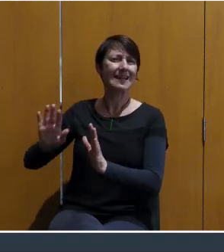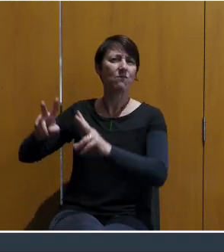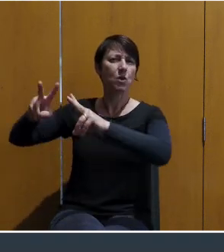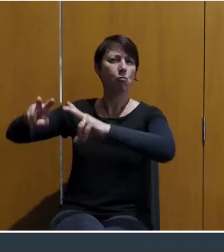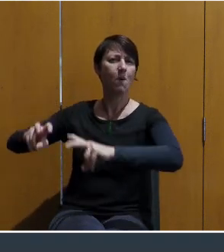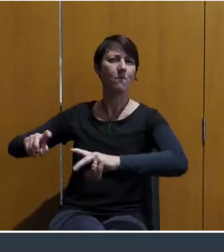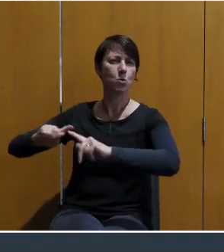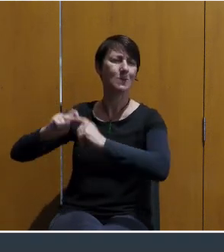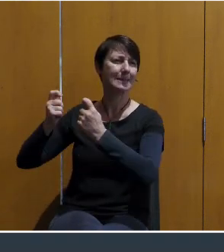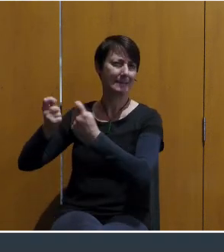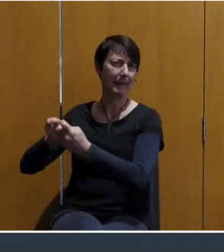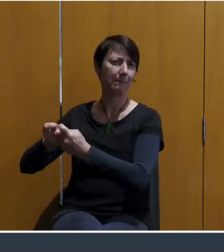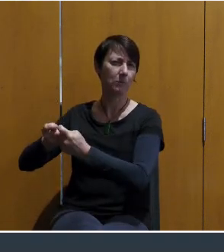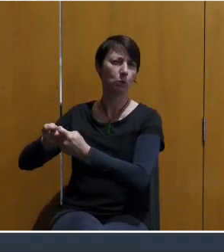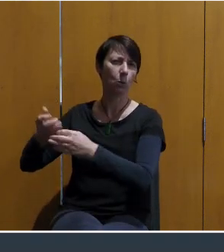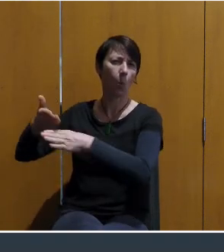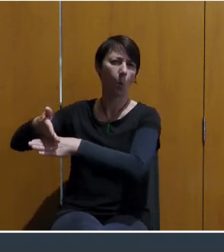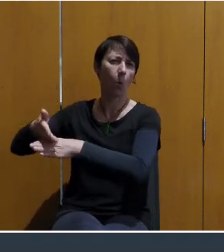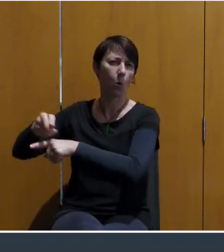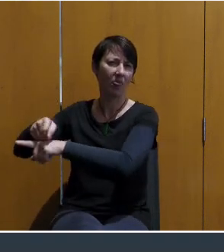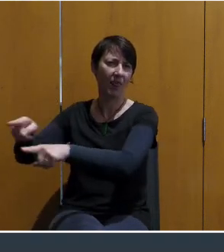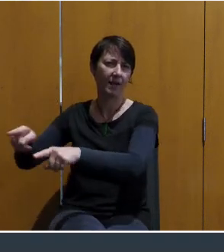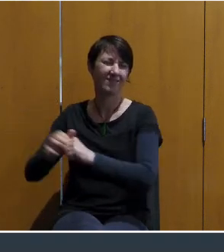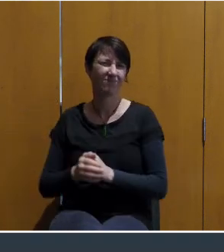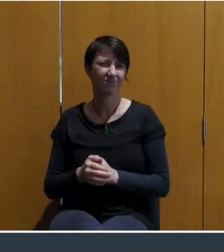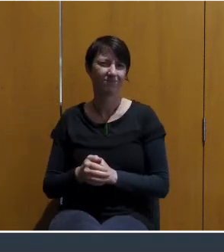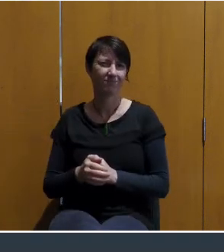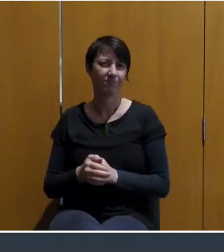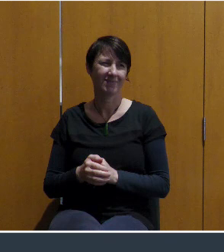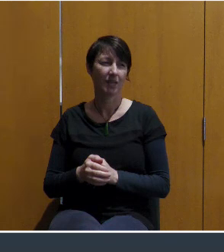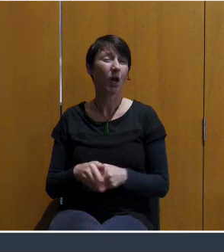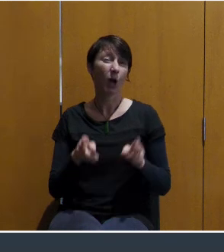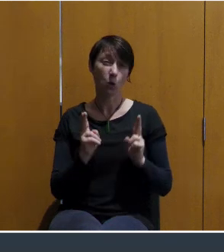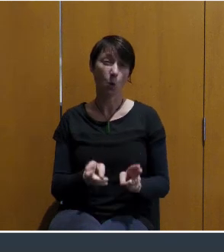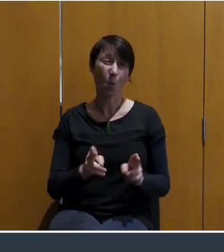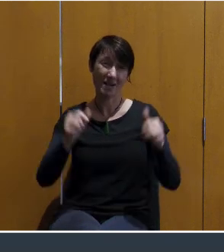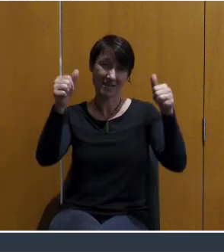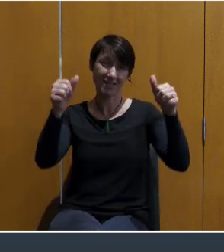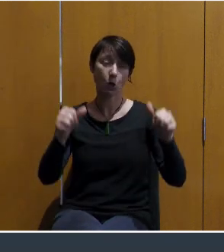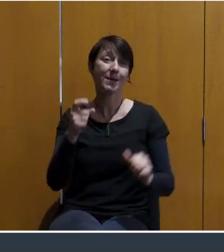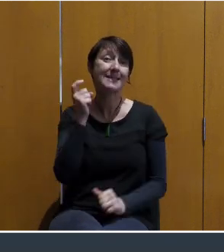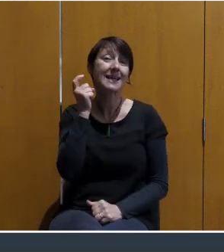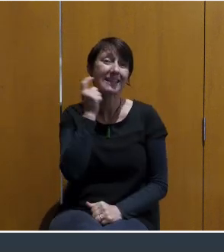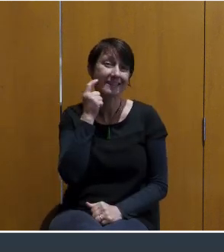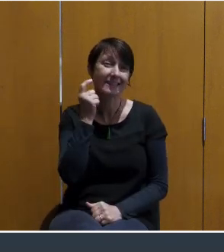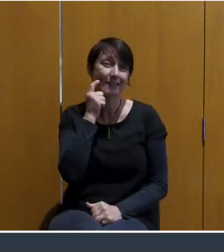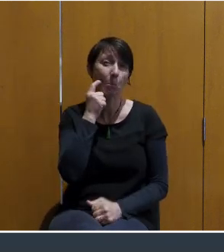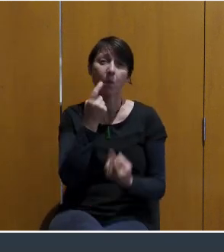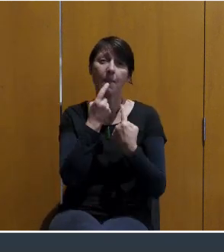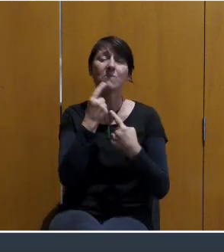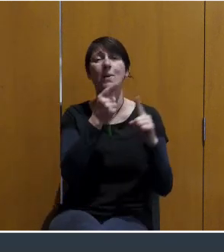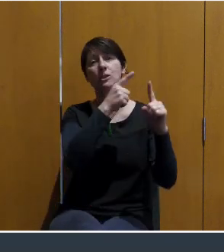what most more contemporary signs will do is they will be simple, but they'll have like a QR code you can scan for